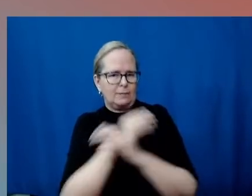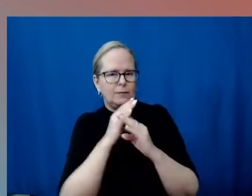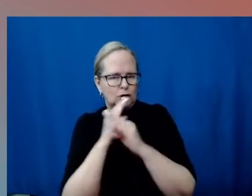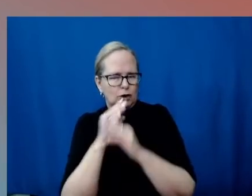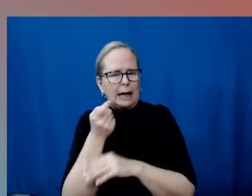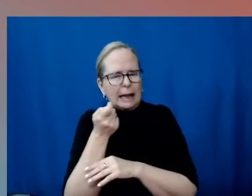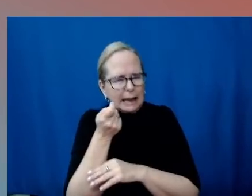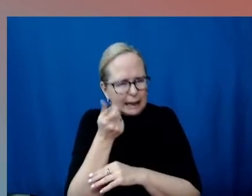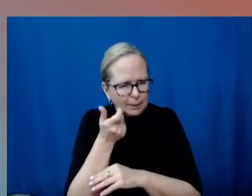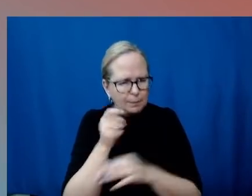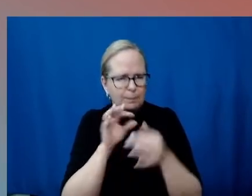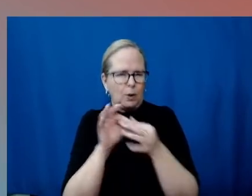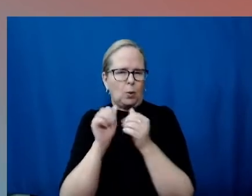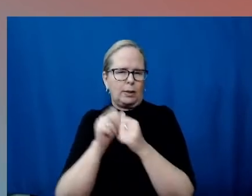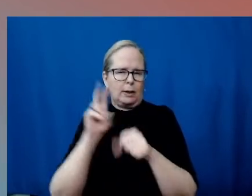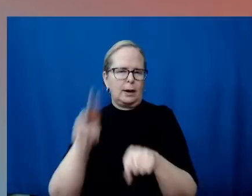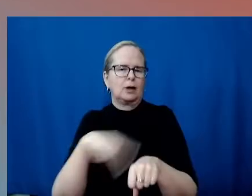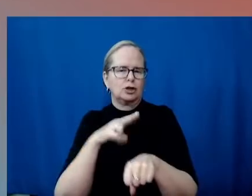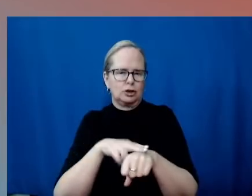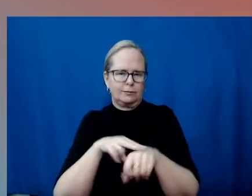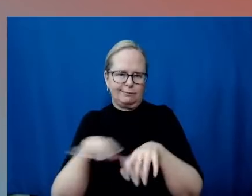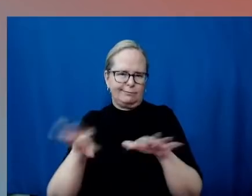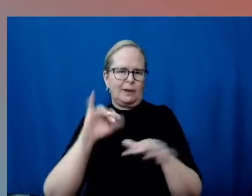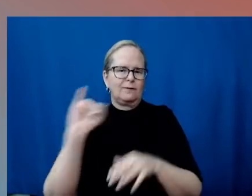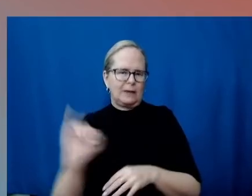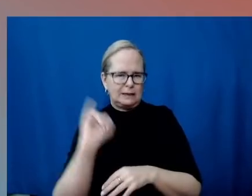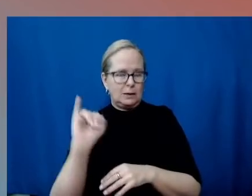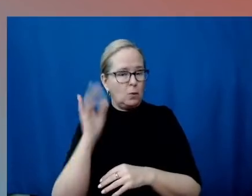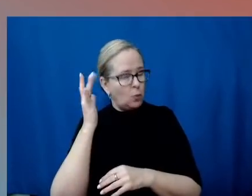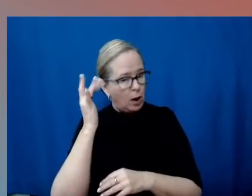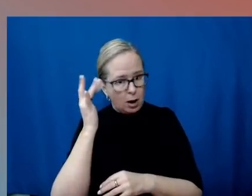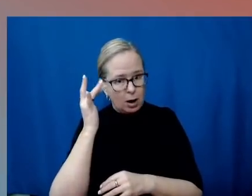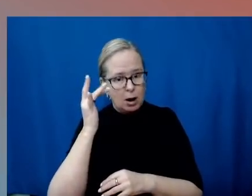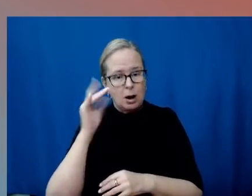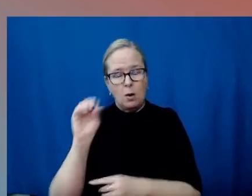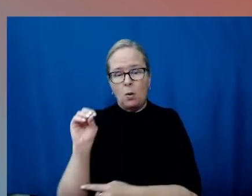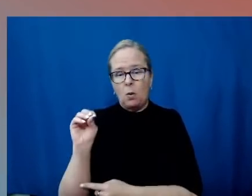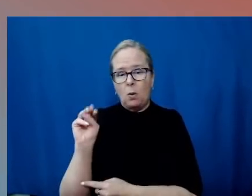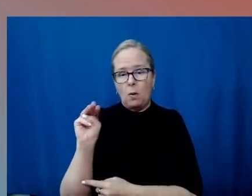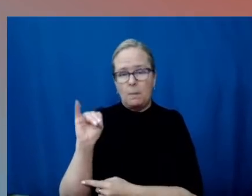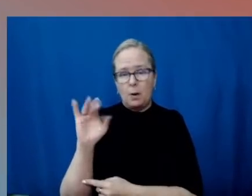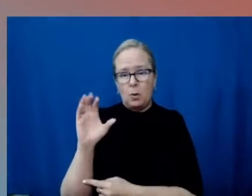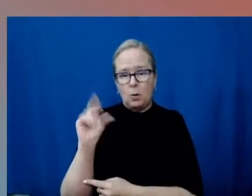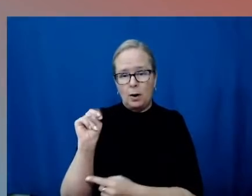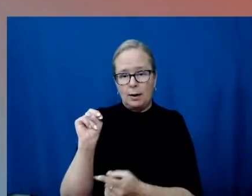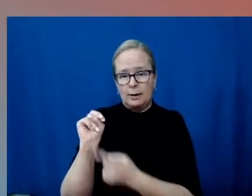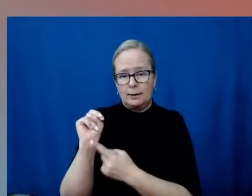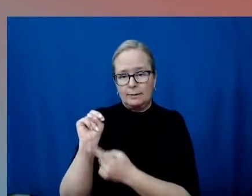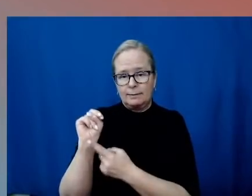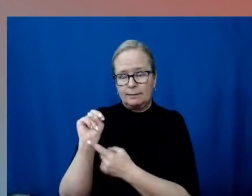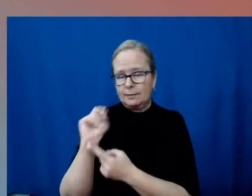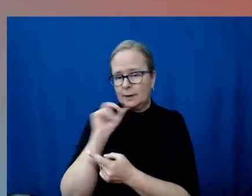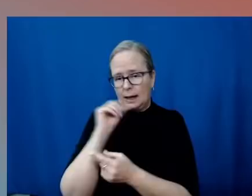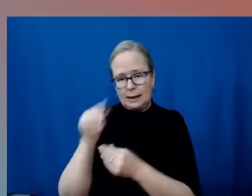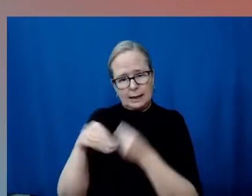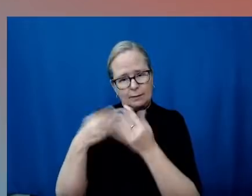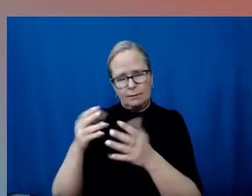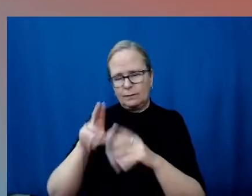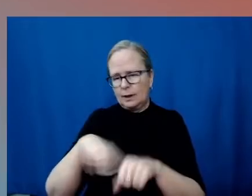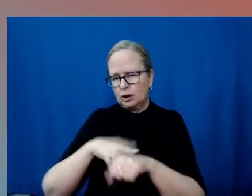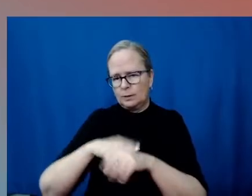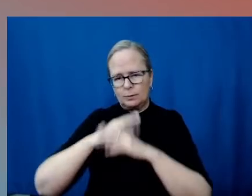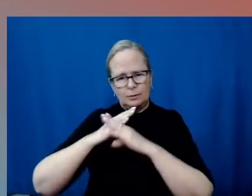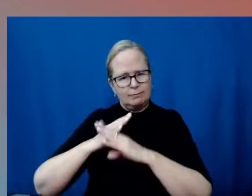bit about how much natural infection there is. And I just want to reinforce that Omicron doesn't seem to provide a lot of natural immunity.